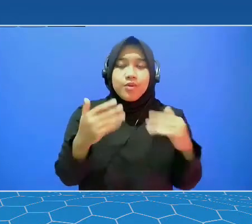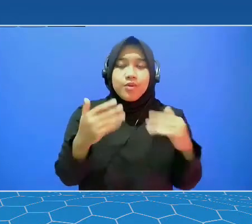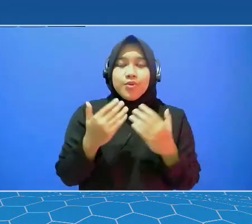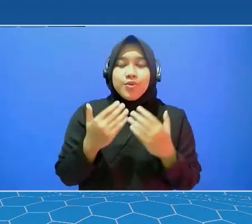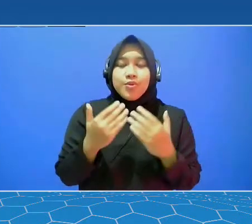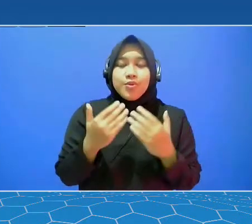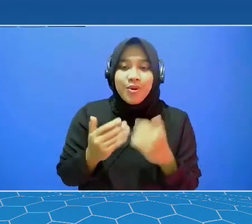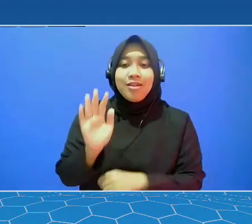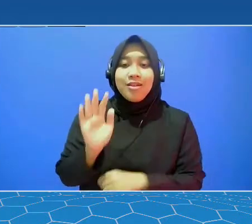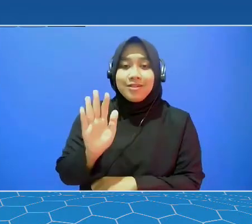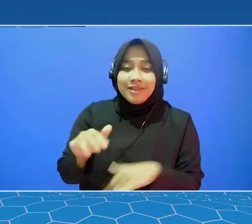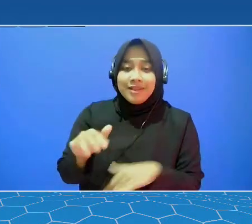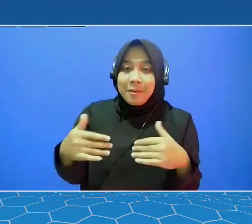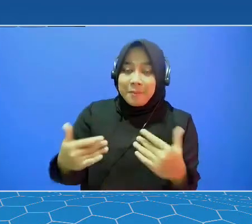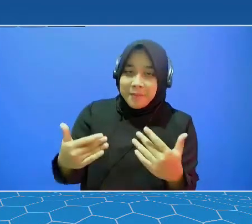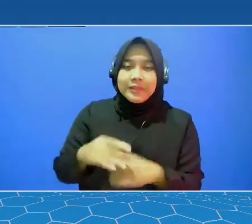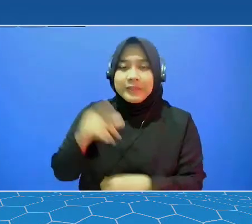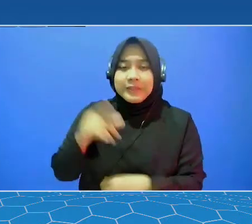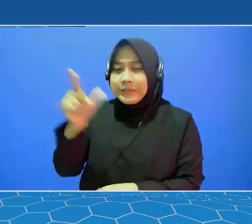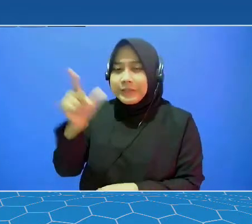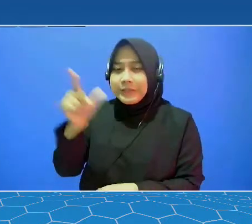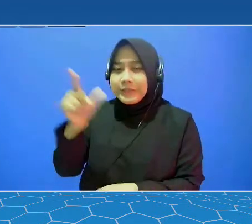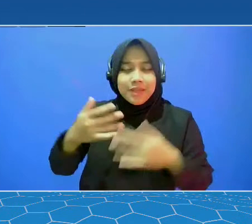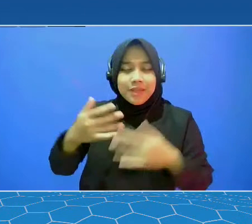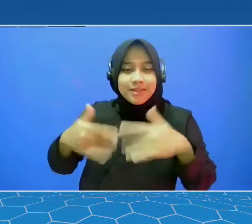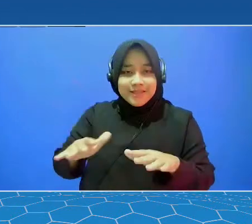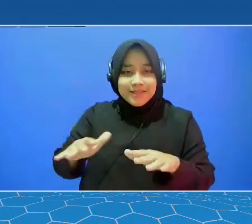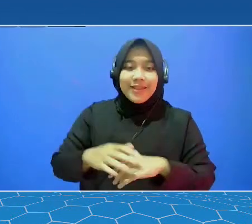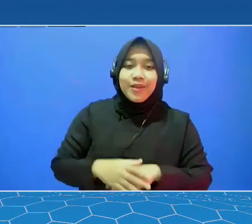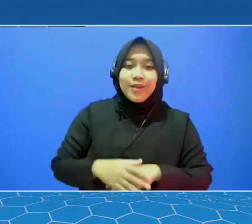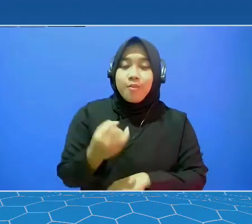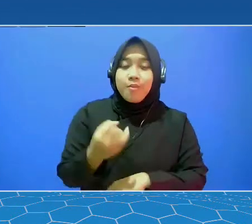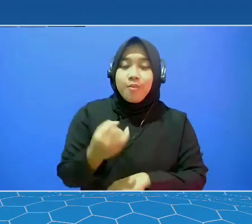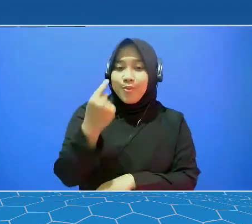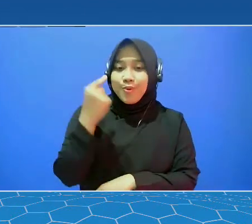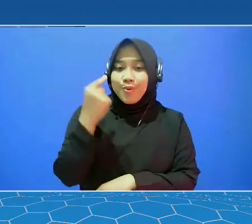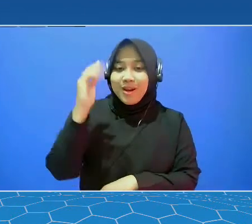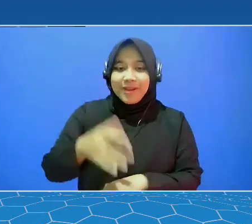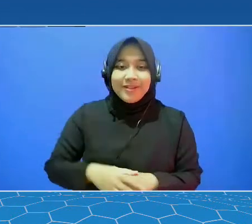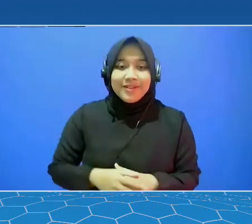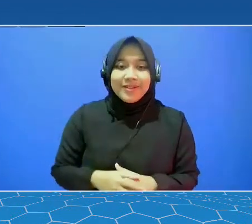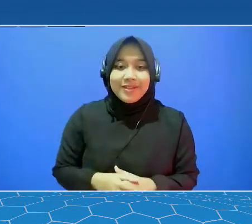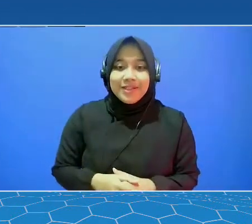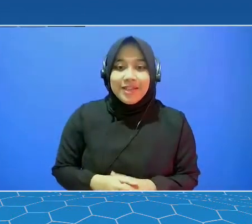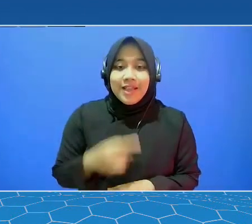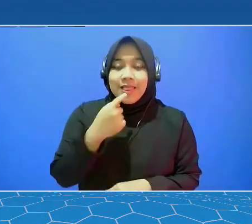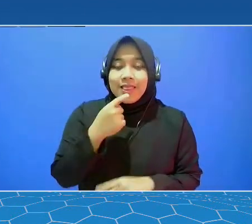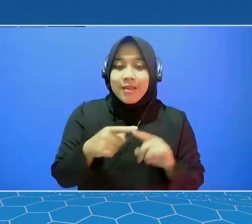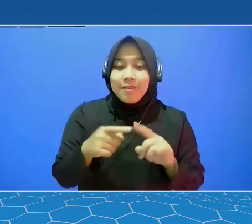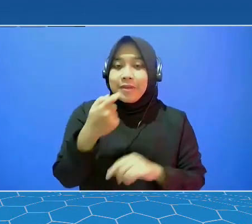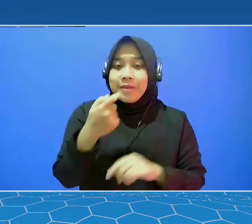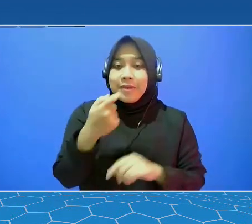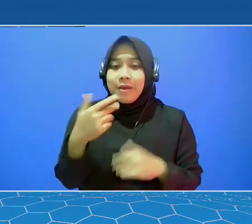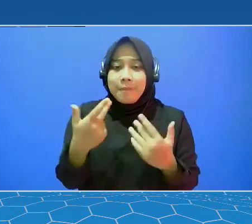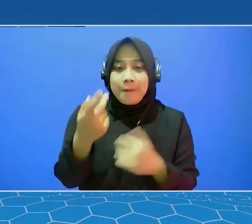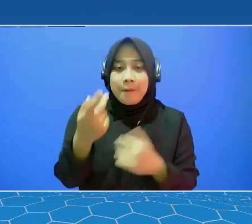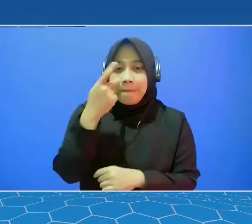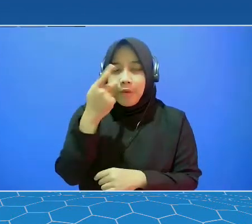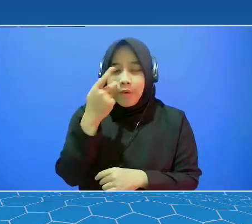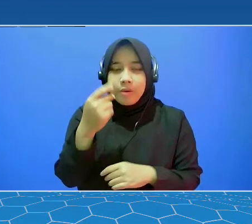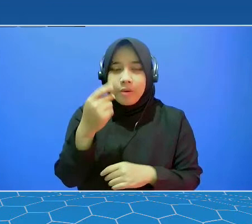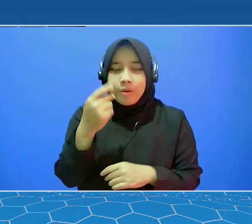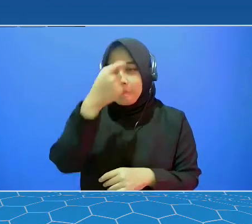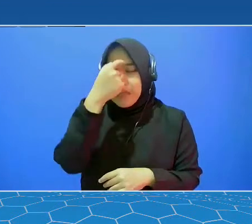clear away in the coming months. But it is also related to the care of non-communicable diseases, which is a major issue in all